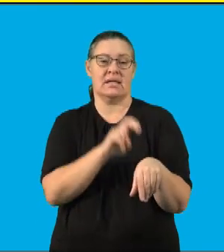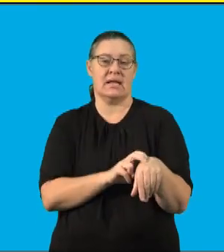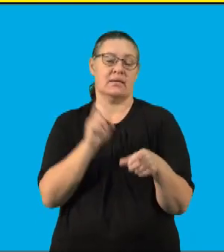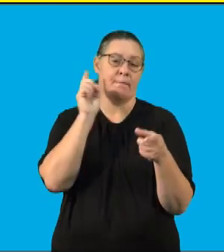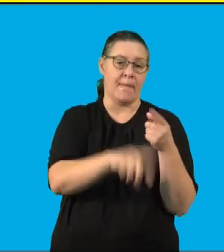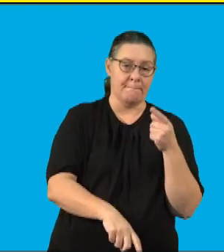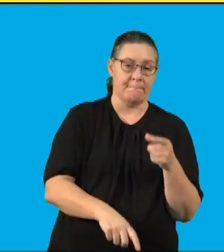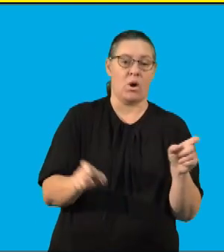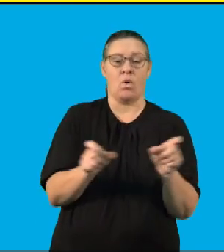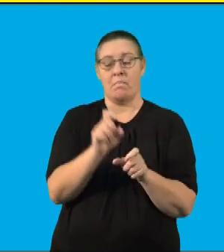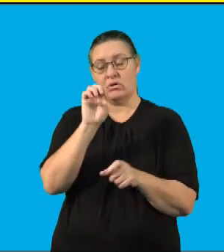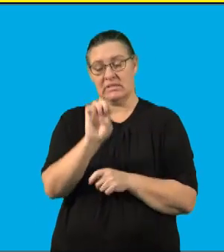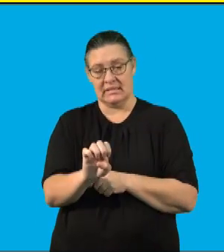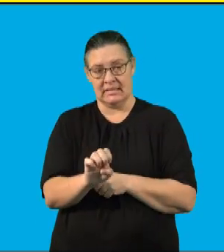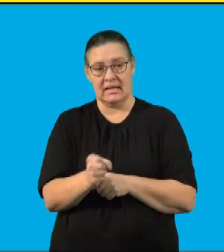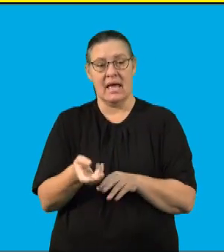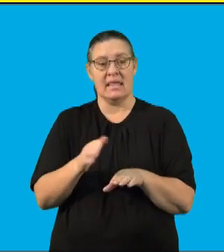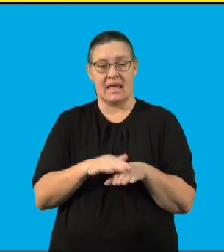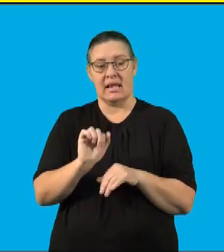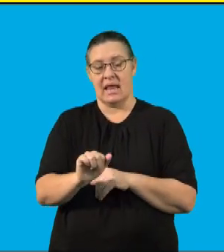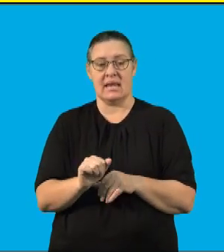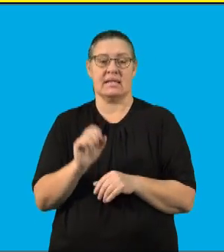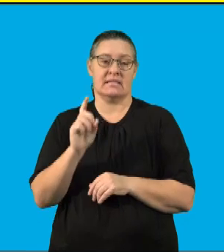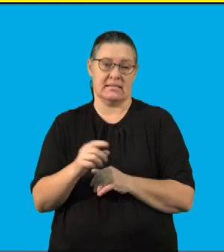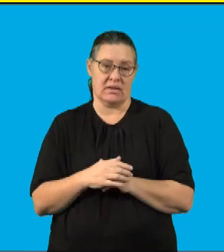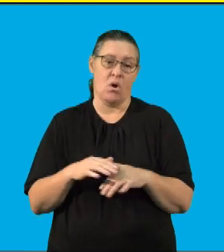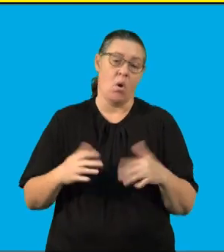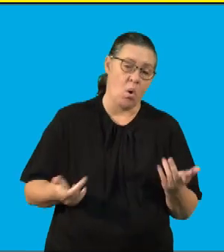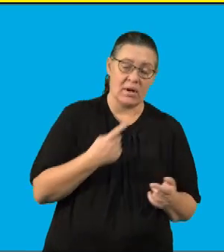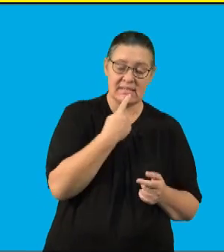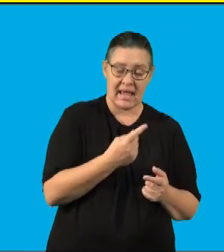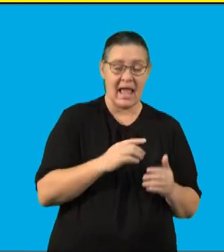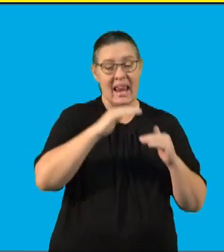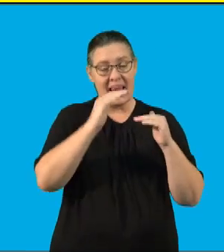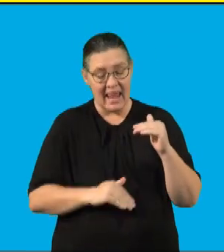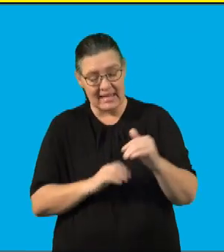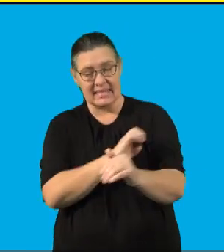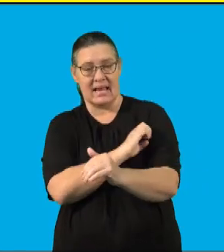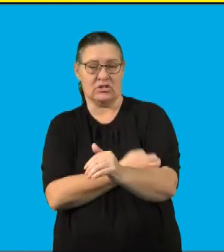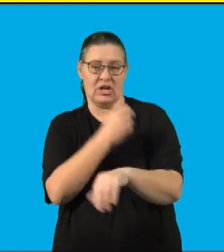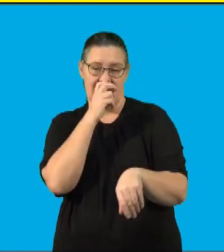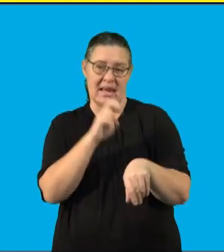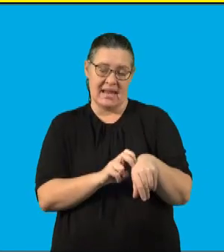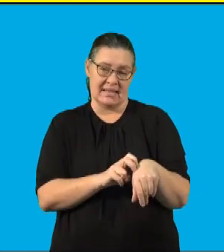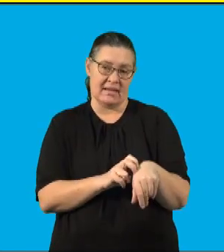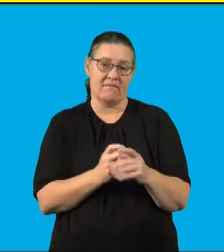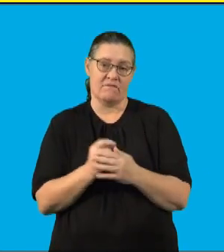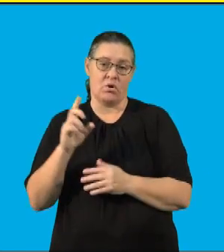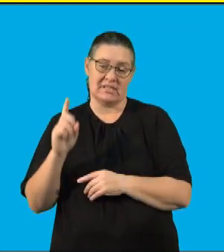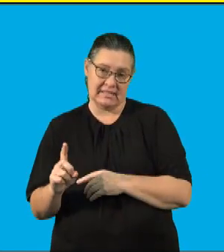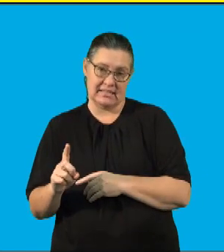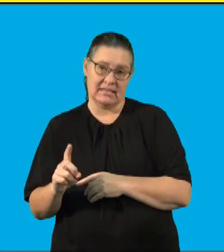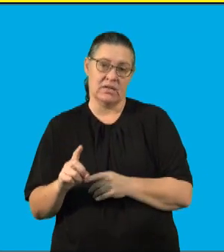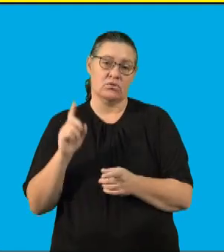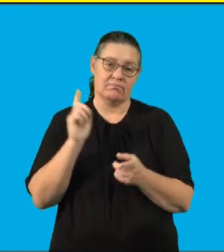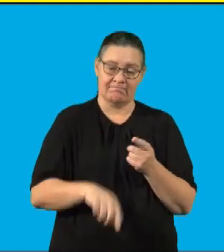is going to be needed to overcome the intermolecular force in compound E. Or we can also talk about the other one to say